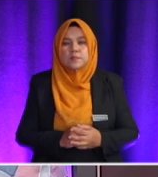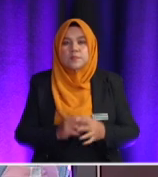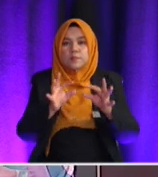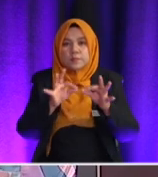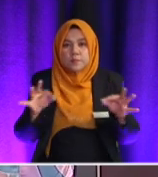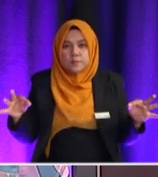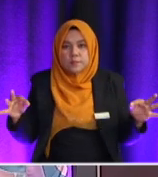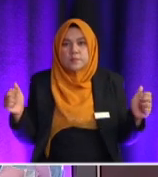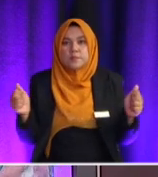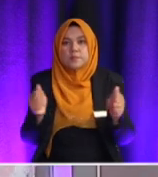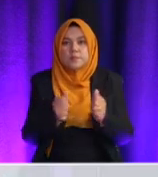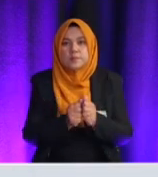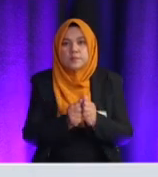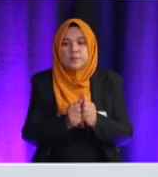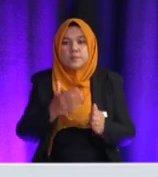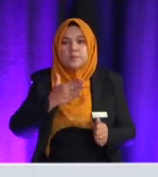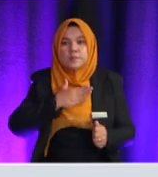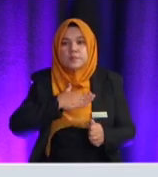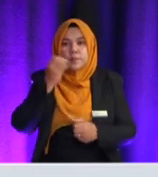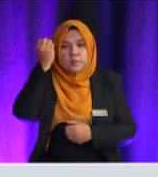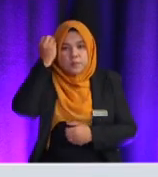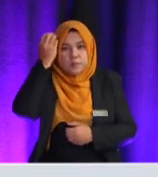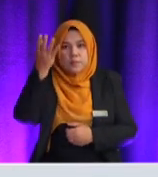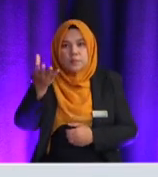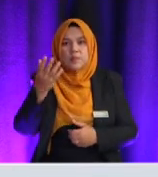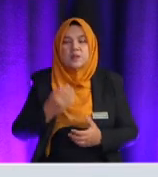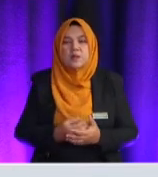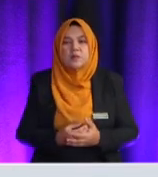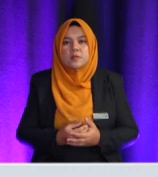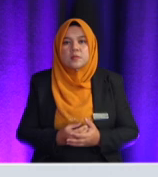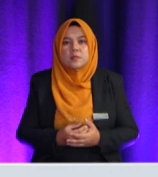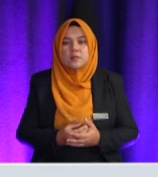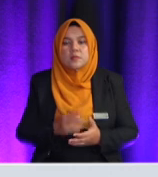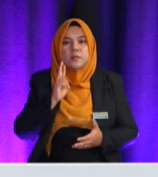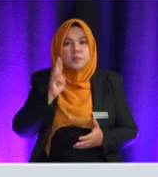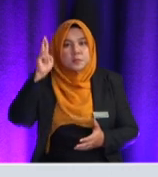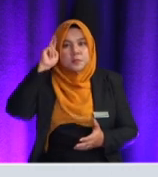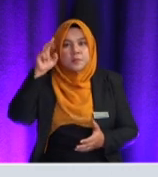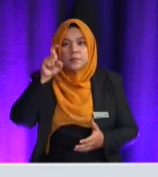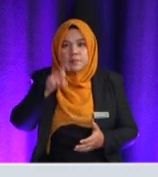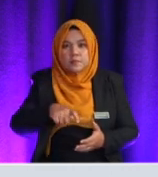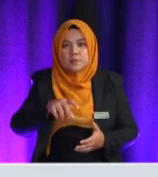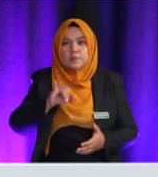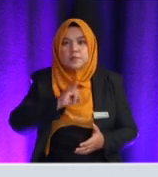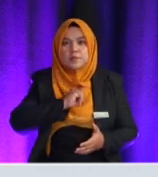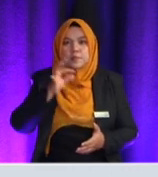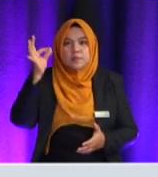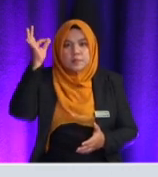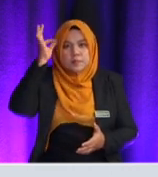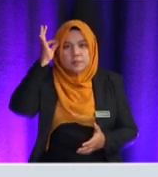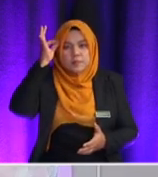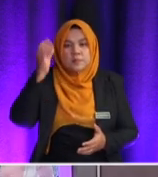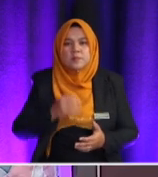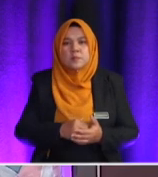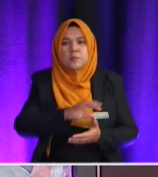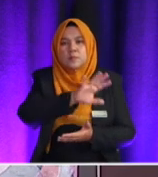sentences with, in my opinion, teenager should, I think. So all these